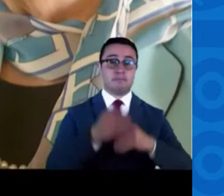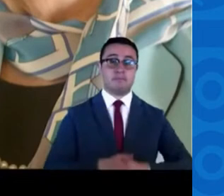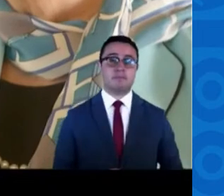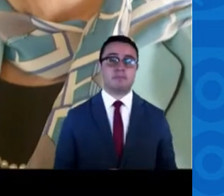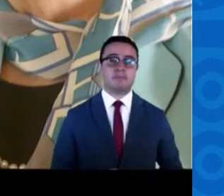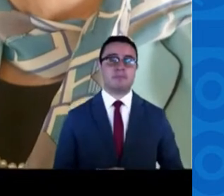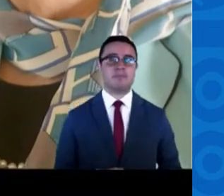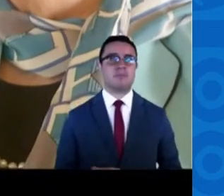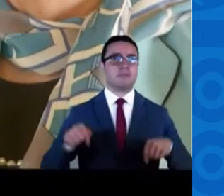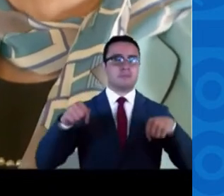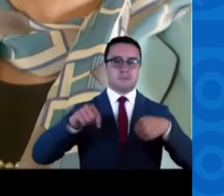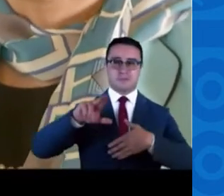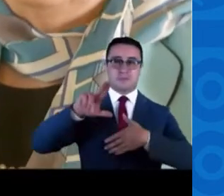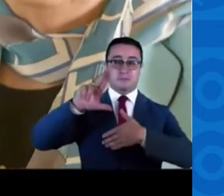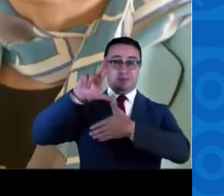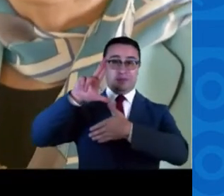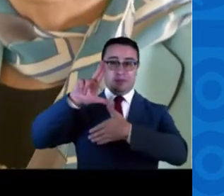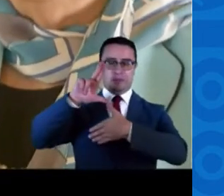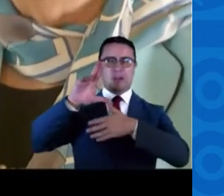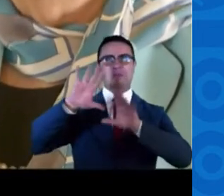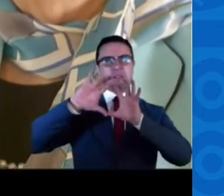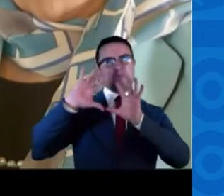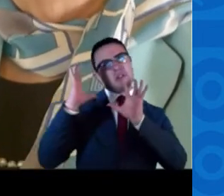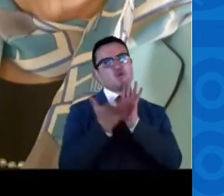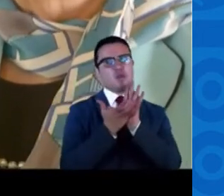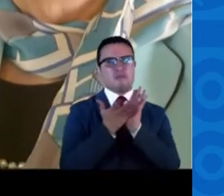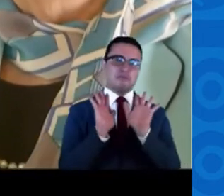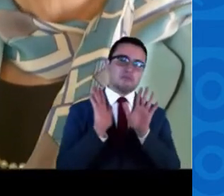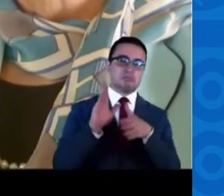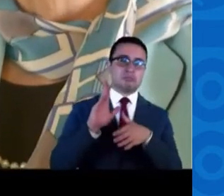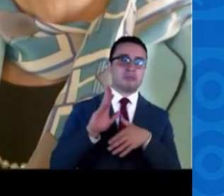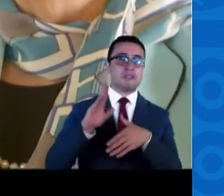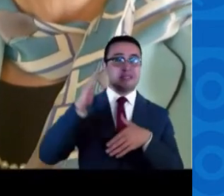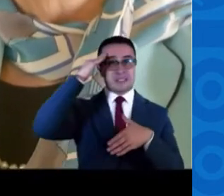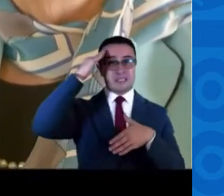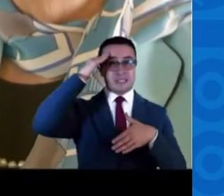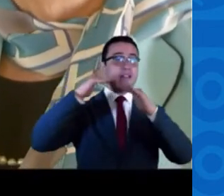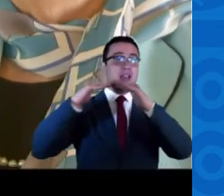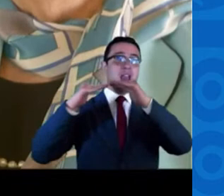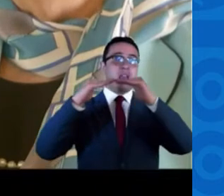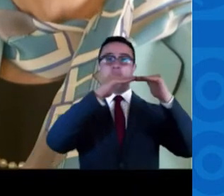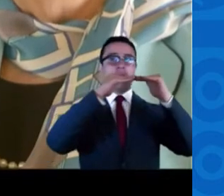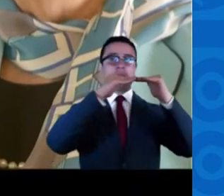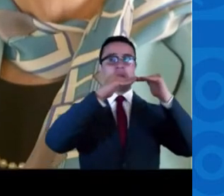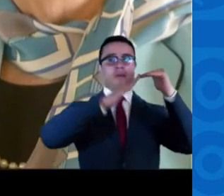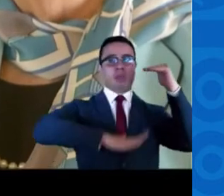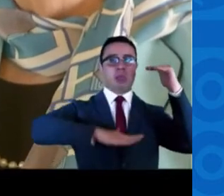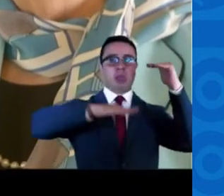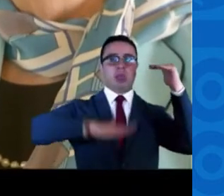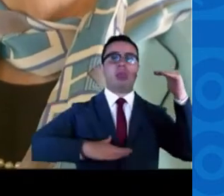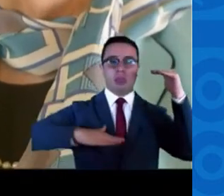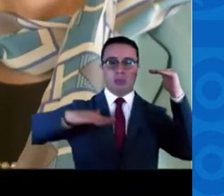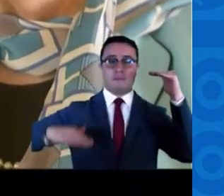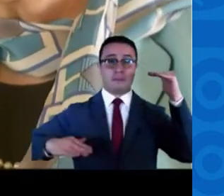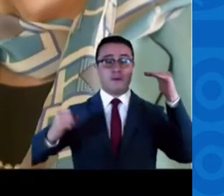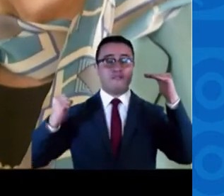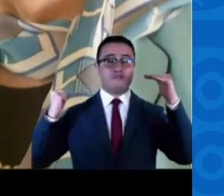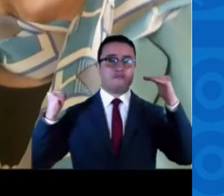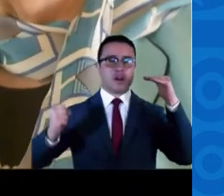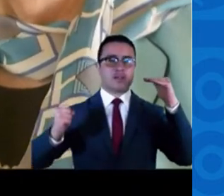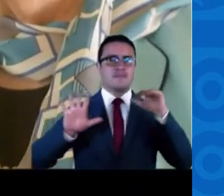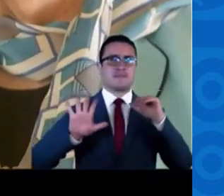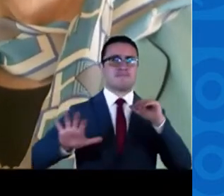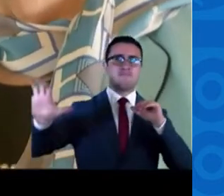region an increase in the asymmetry of the global asymmetry that